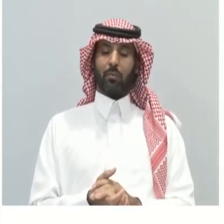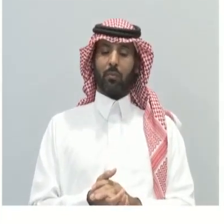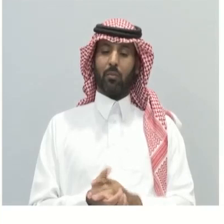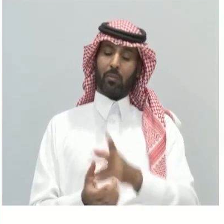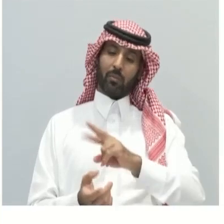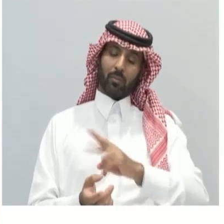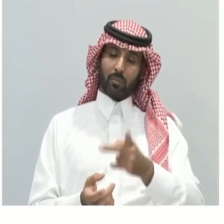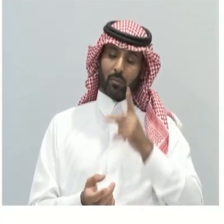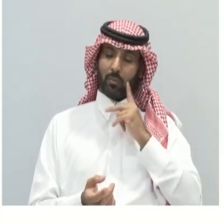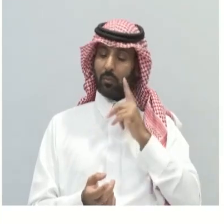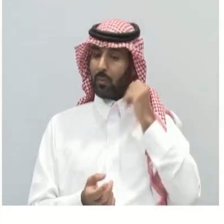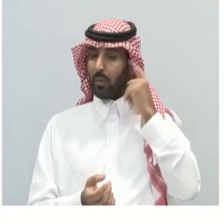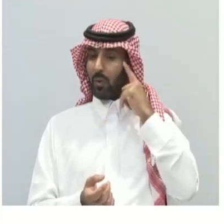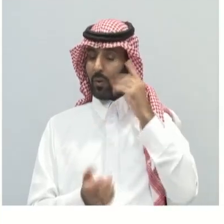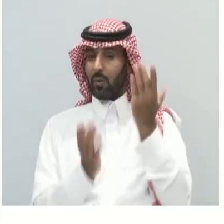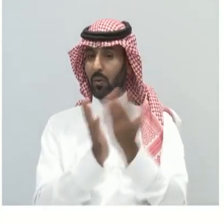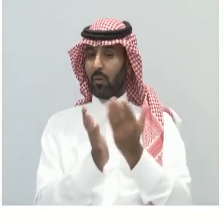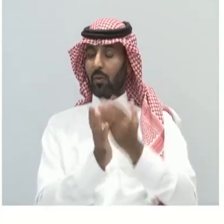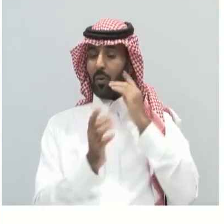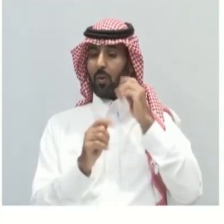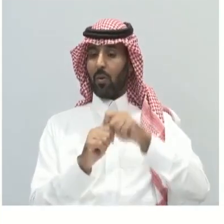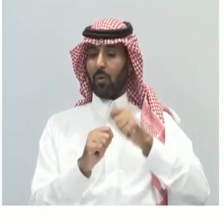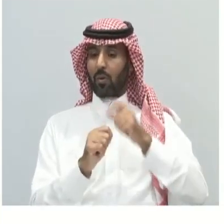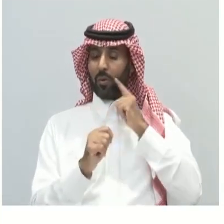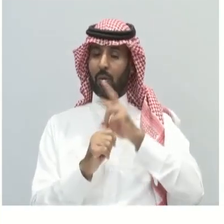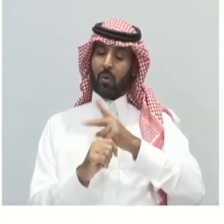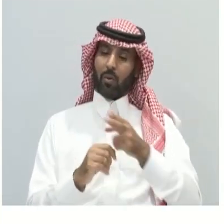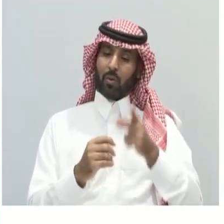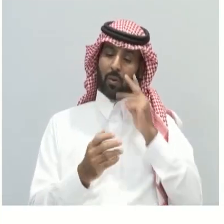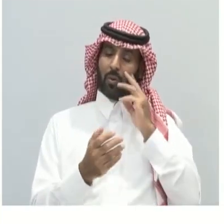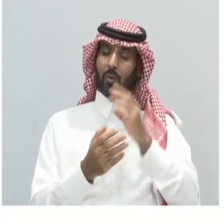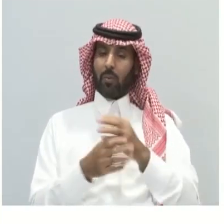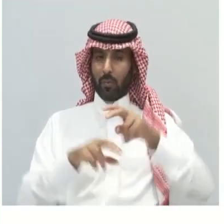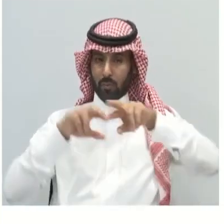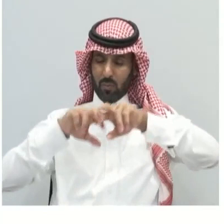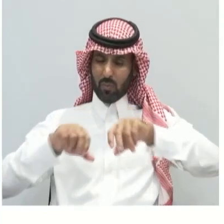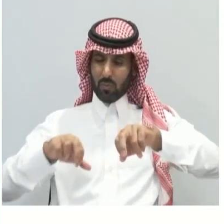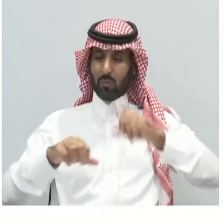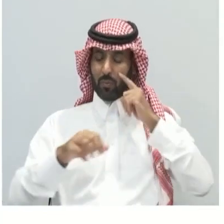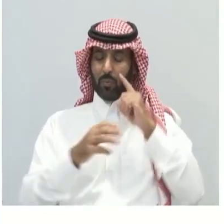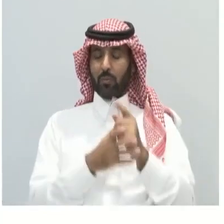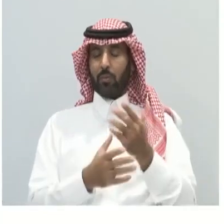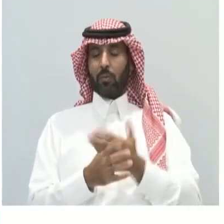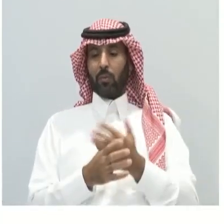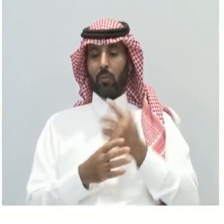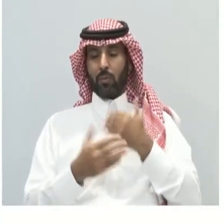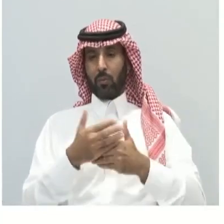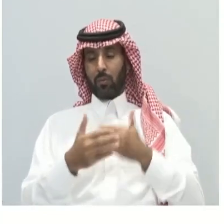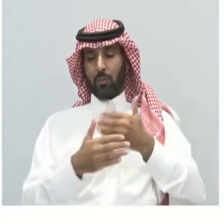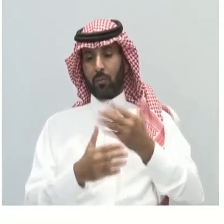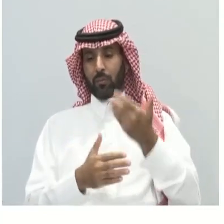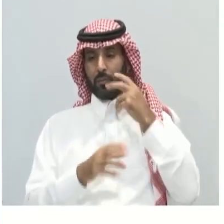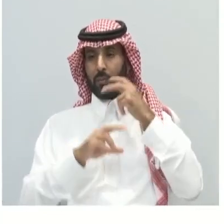distinct schools of thought in technology influenced different researchers and the course of their